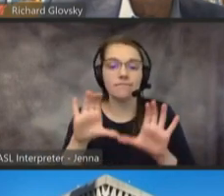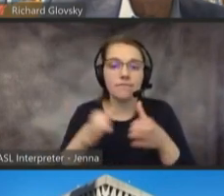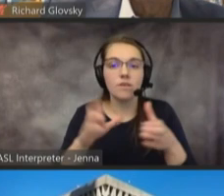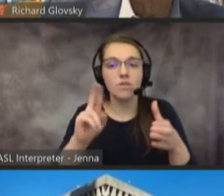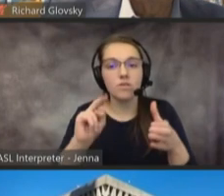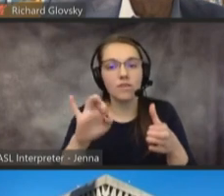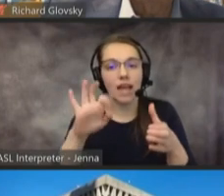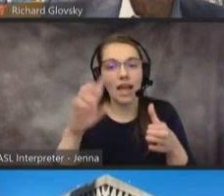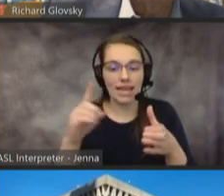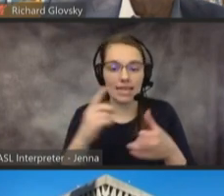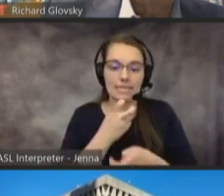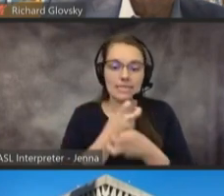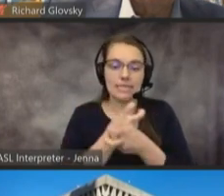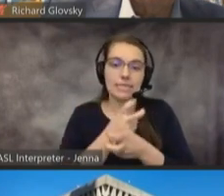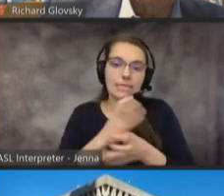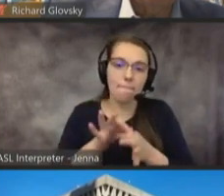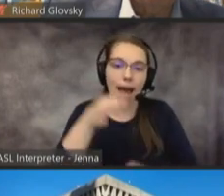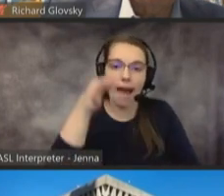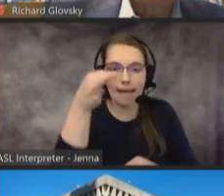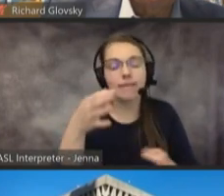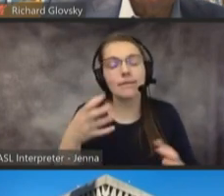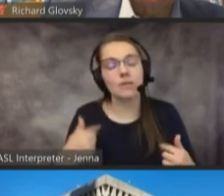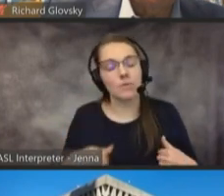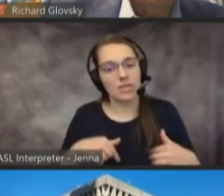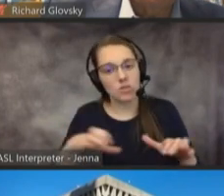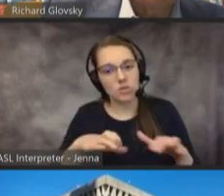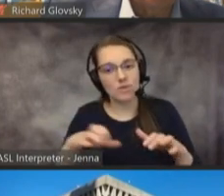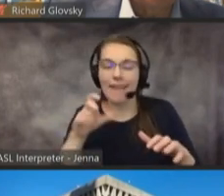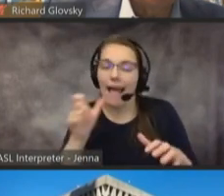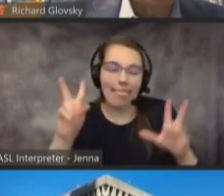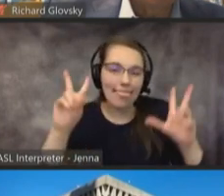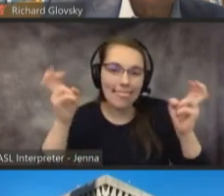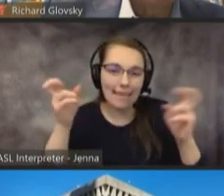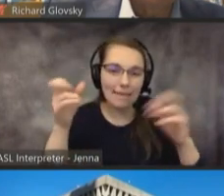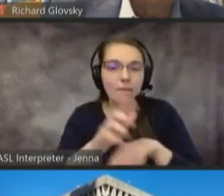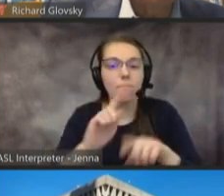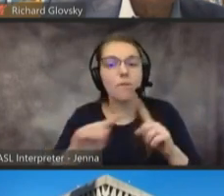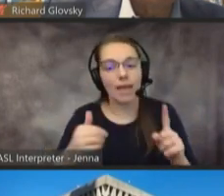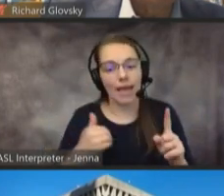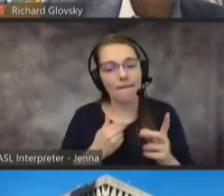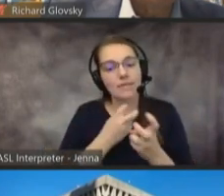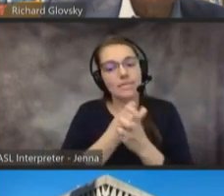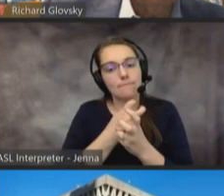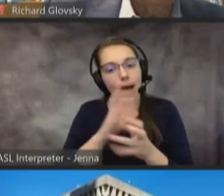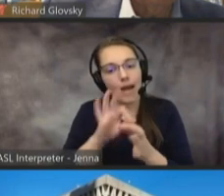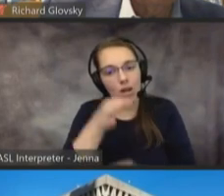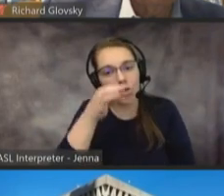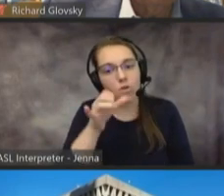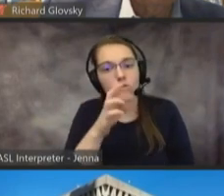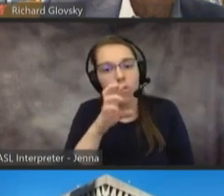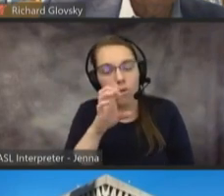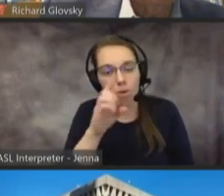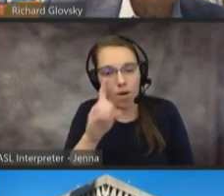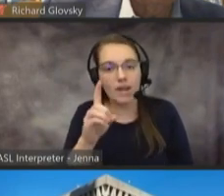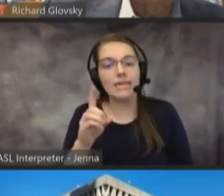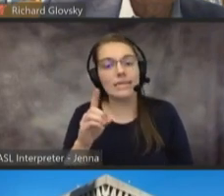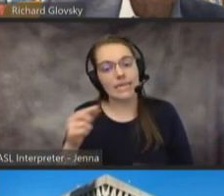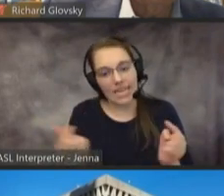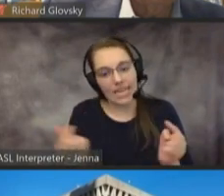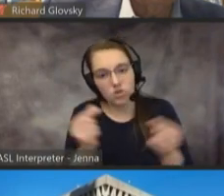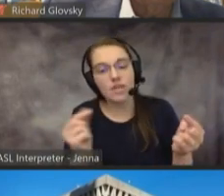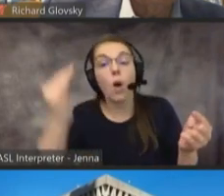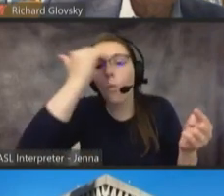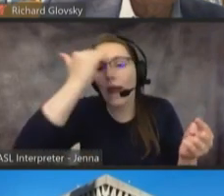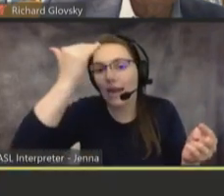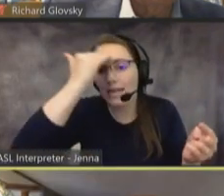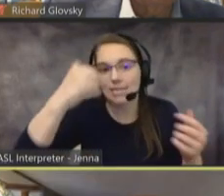one of those, not theme nights for us, but we do a spinal cord injury awareness game. And last year it